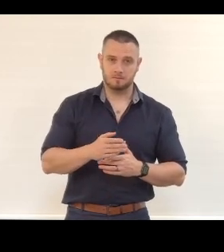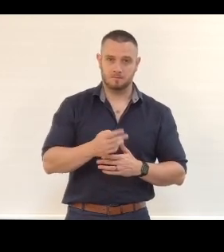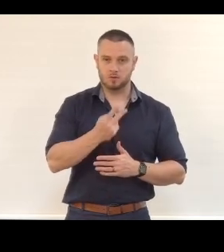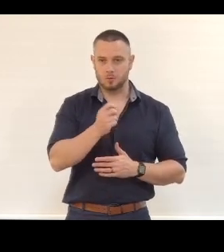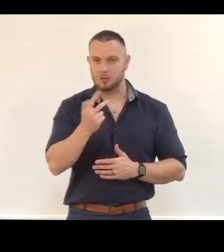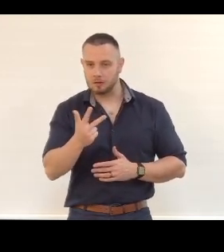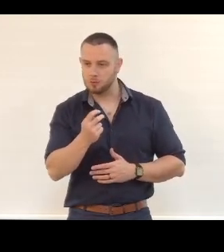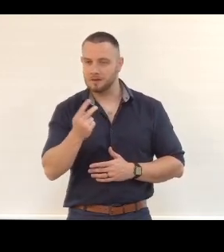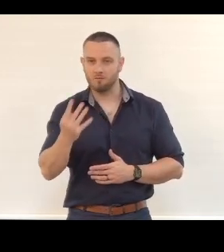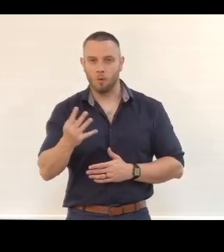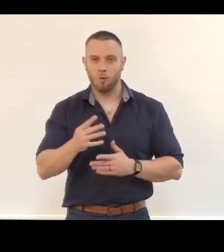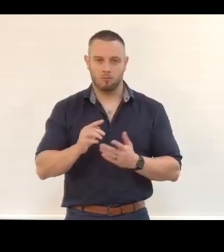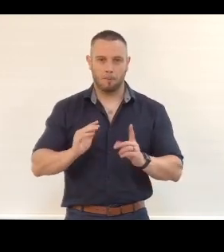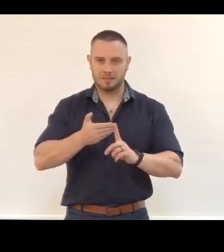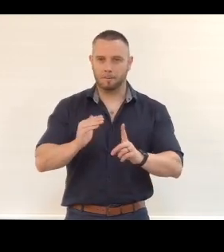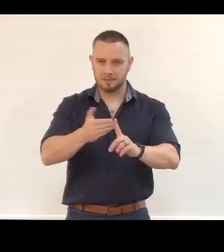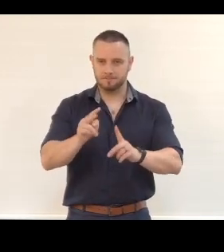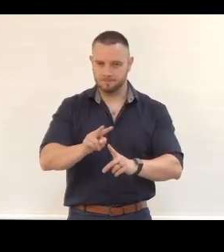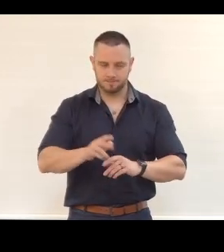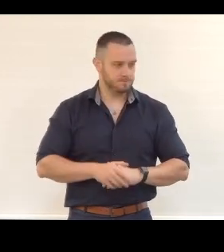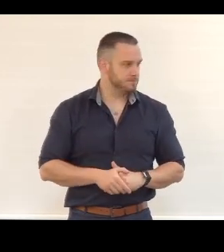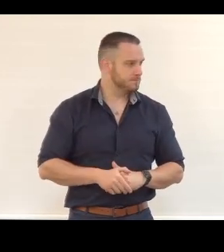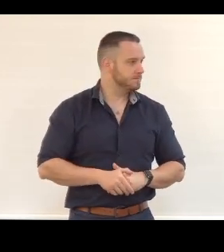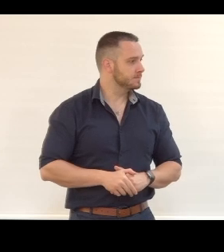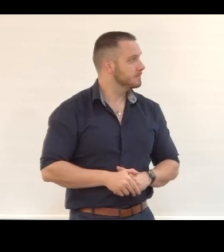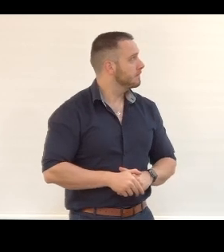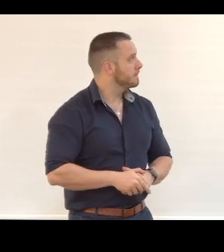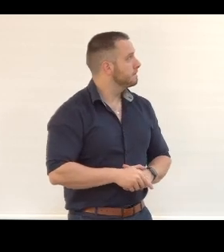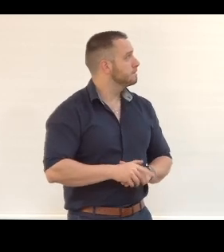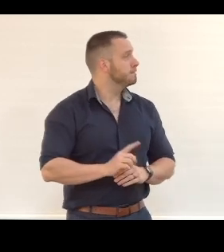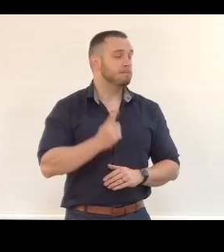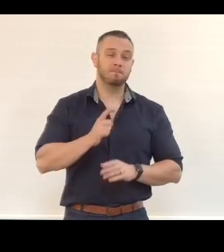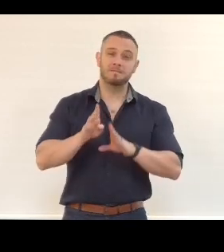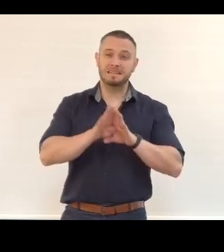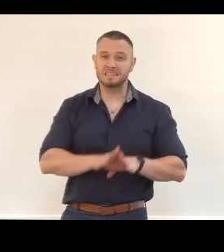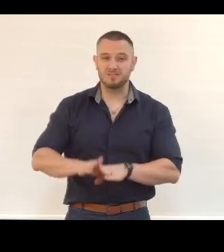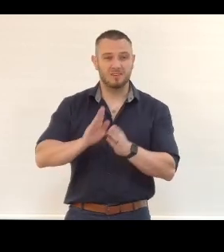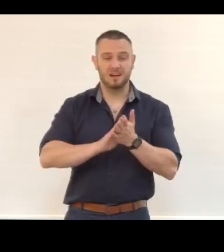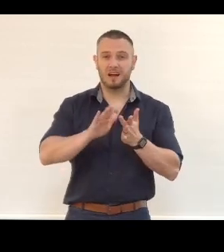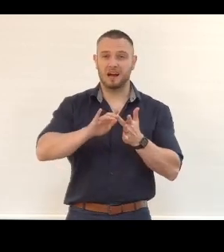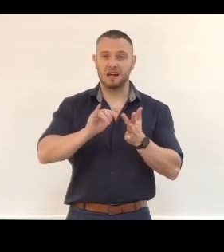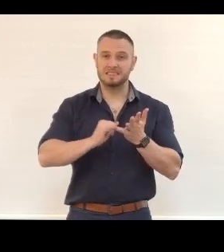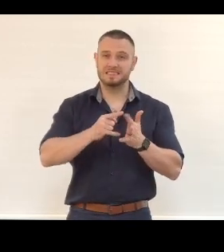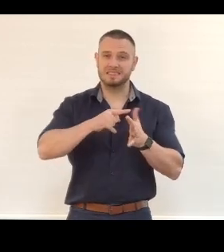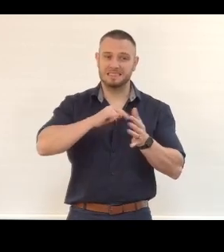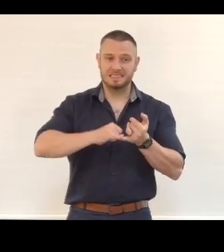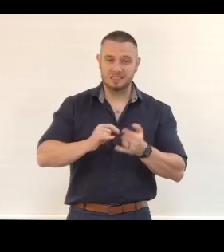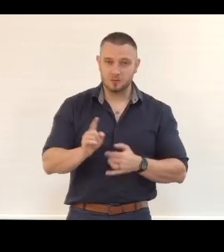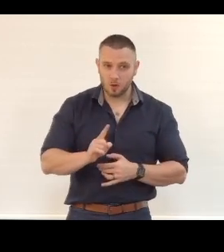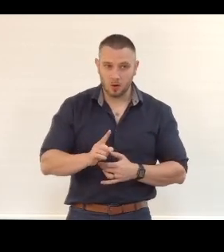24 missions. So about this presentation, so first just in general, what is High Seas? Where is it